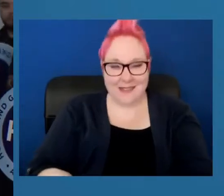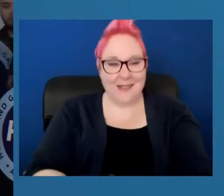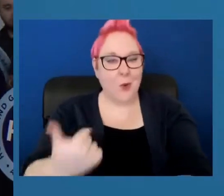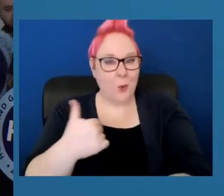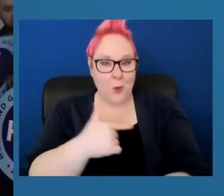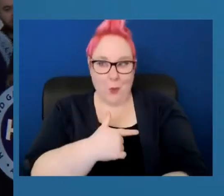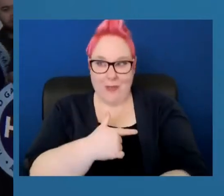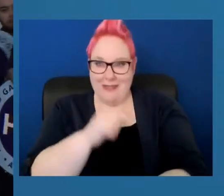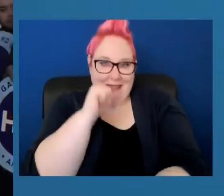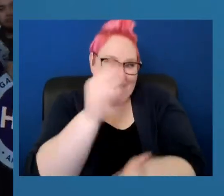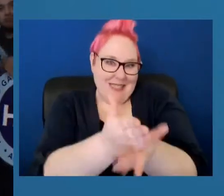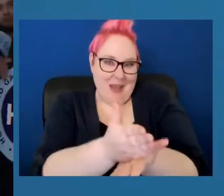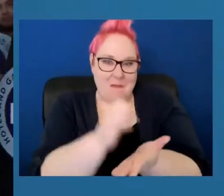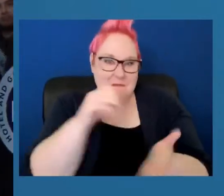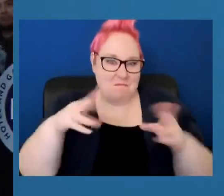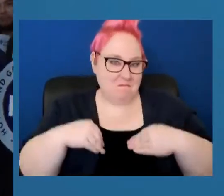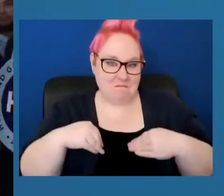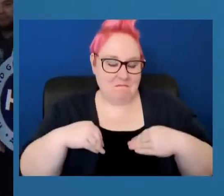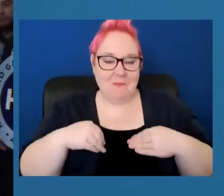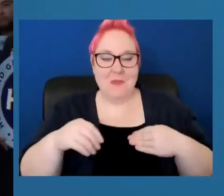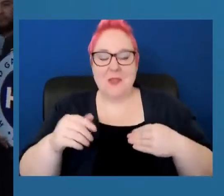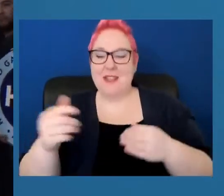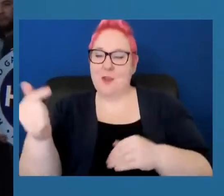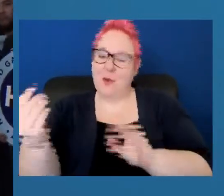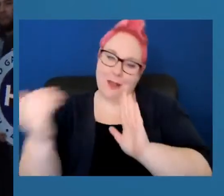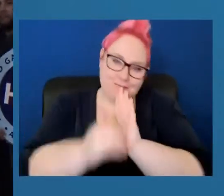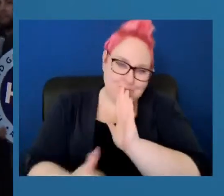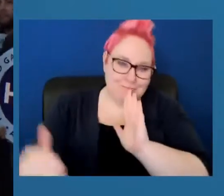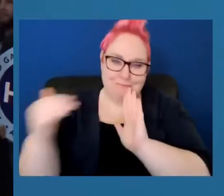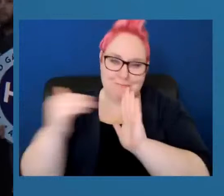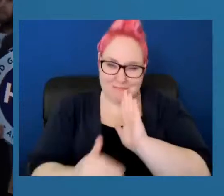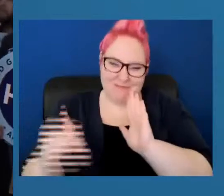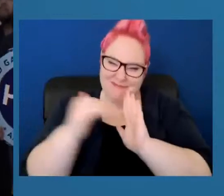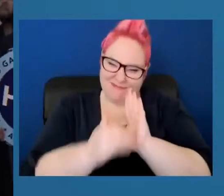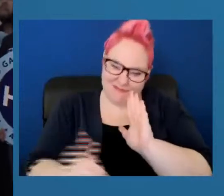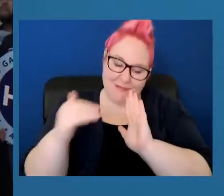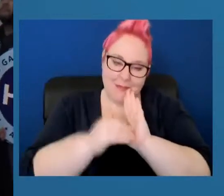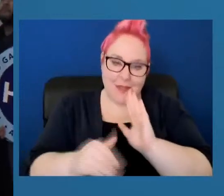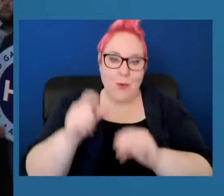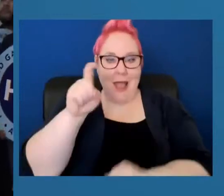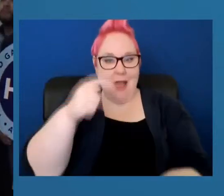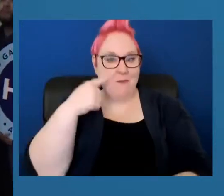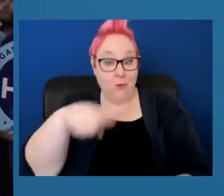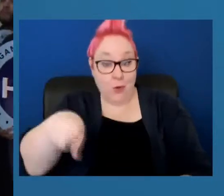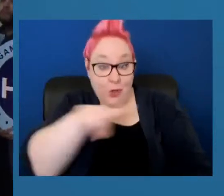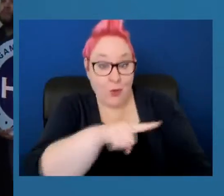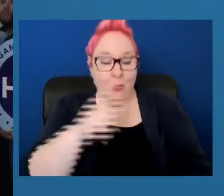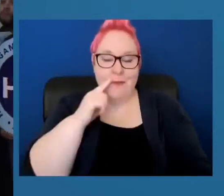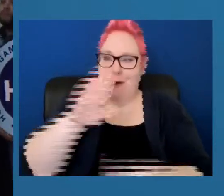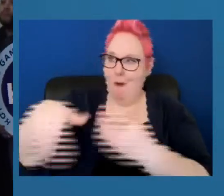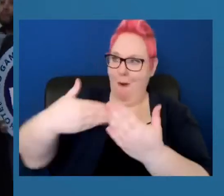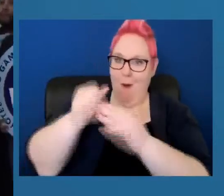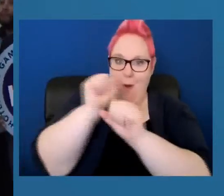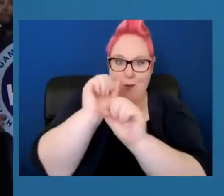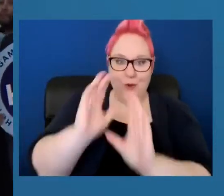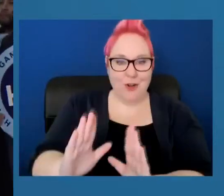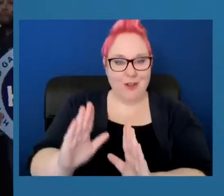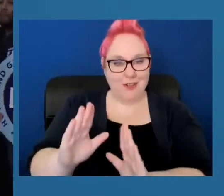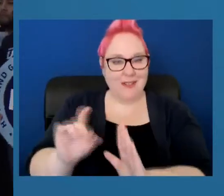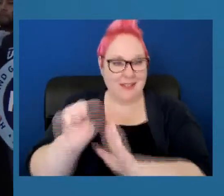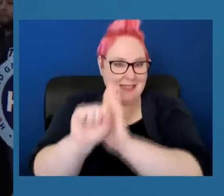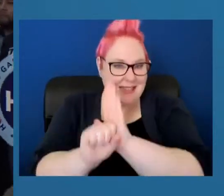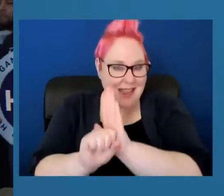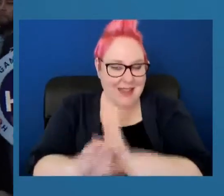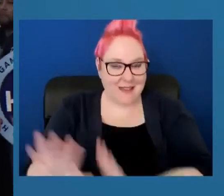we had to do this. We had to do it for you and all of the workers across the state so that we could increase the benefits. So, again, thank